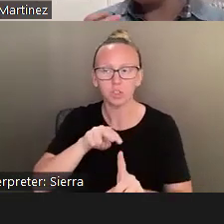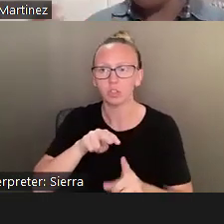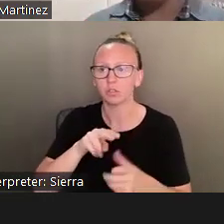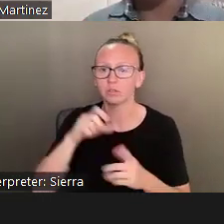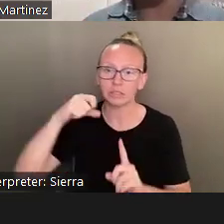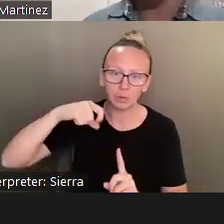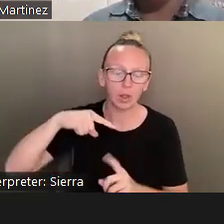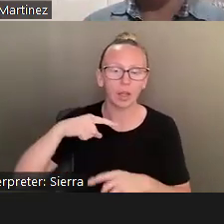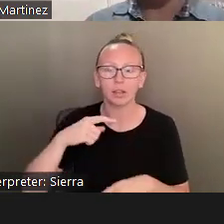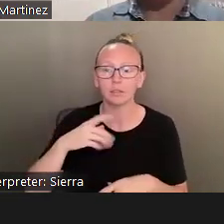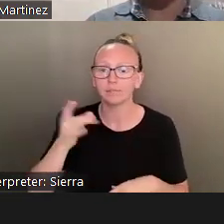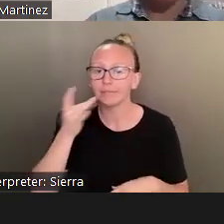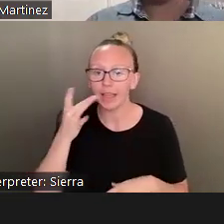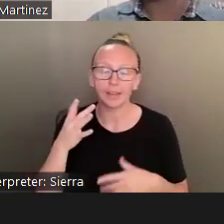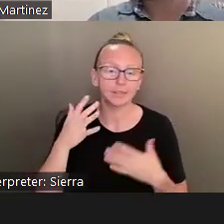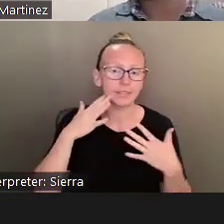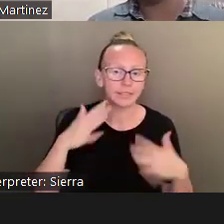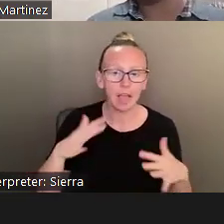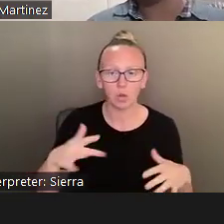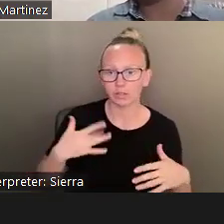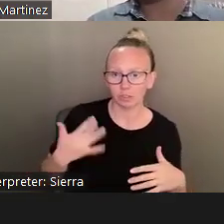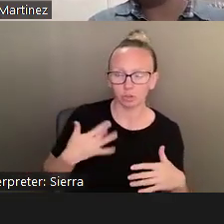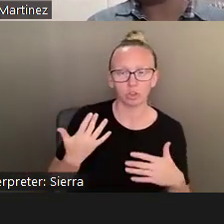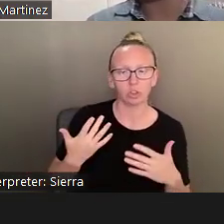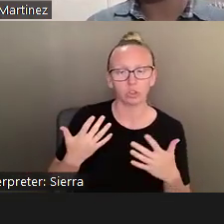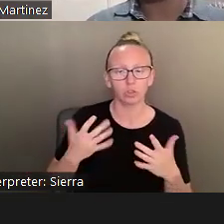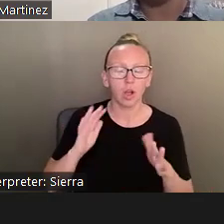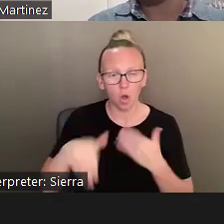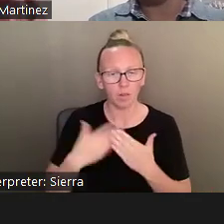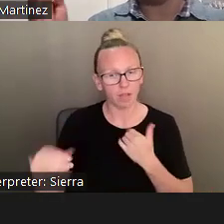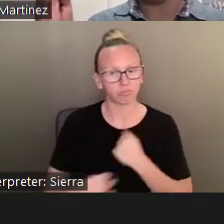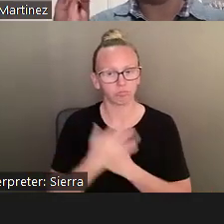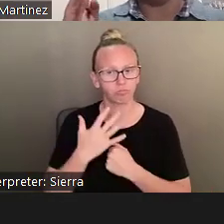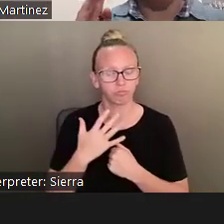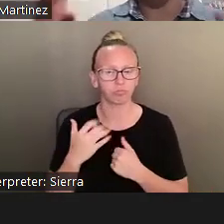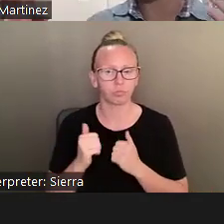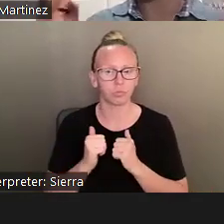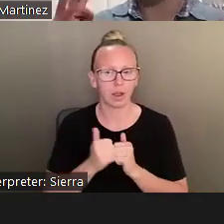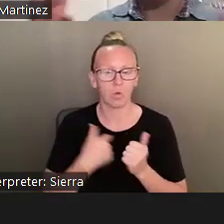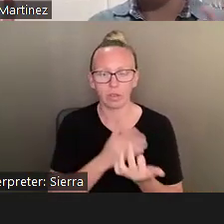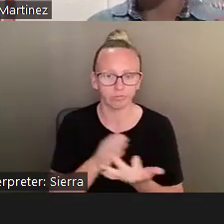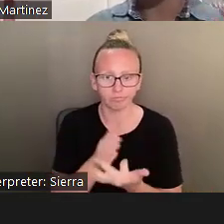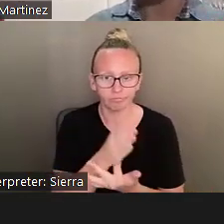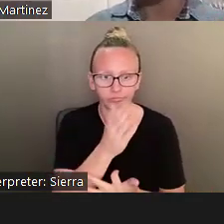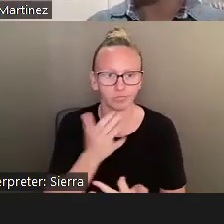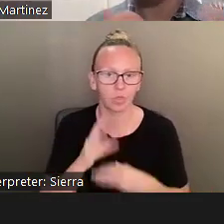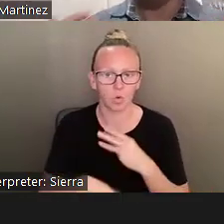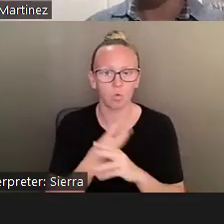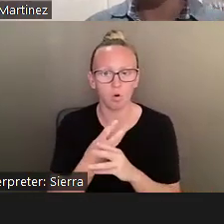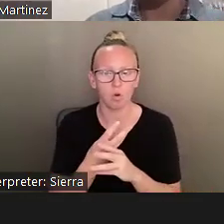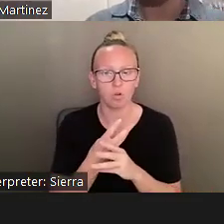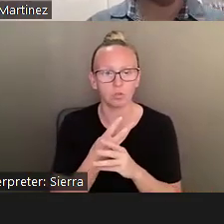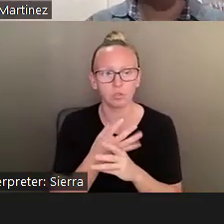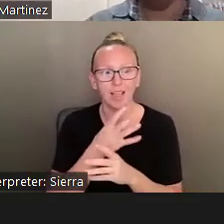sound, texture, affects how we move through the world, both like from a navigational or geographic standpoint, but also